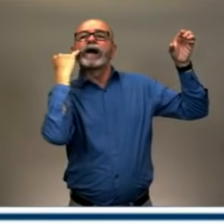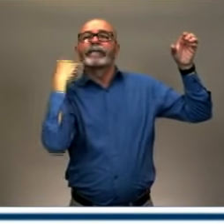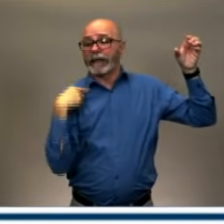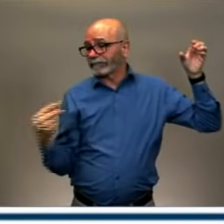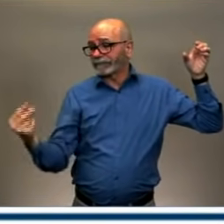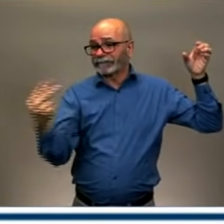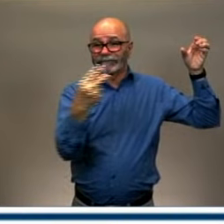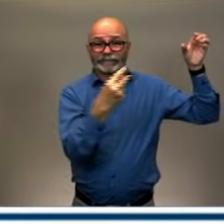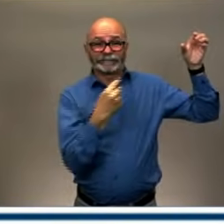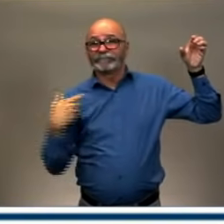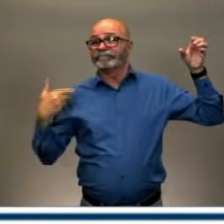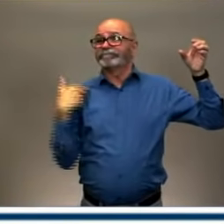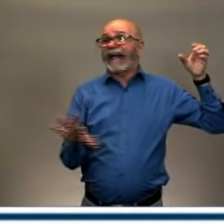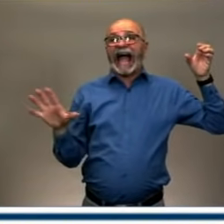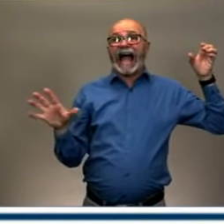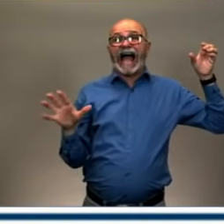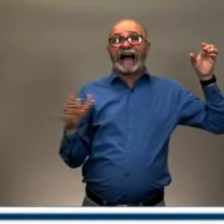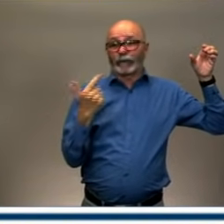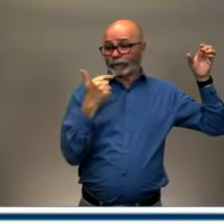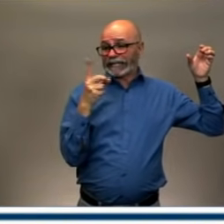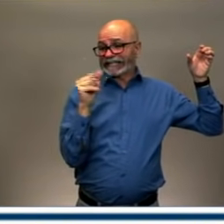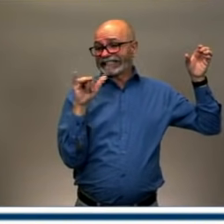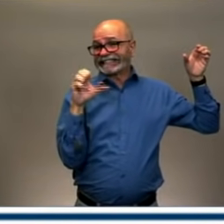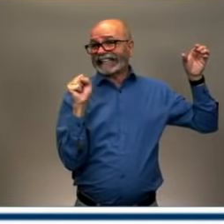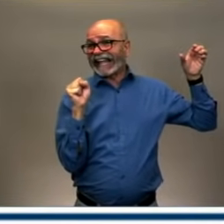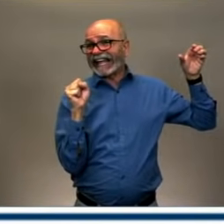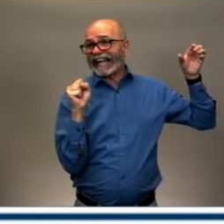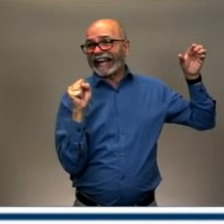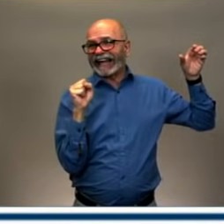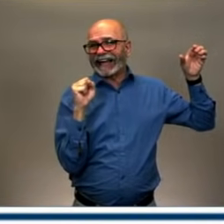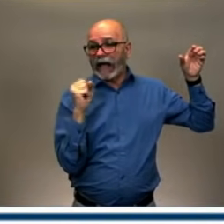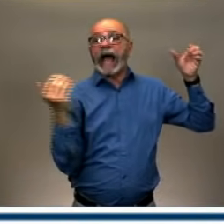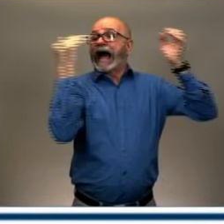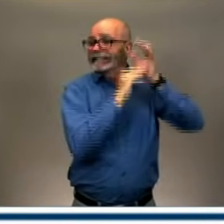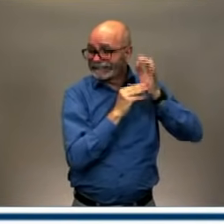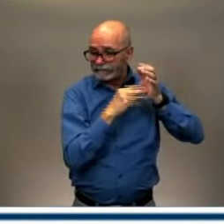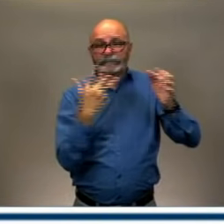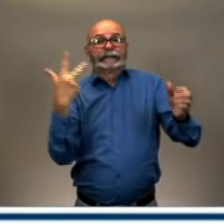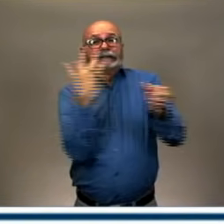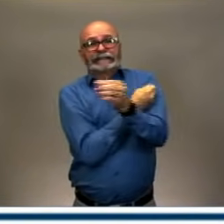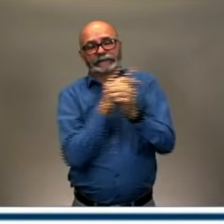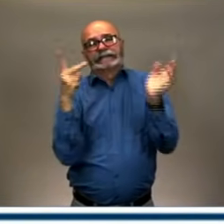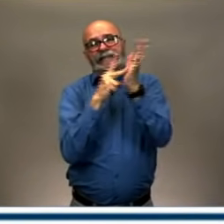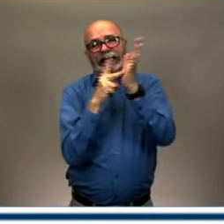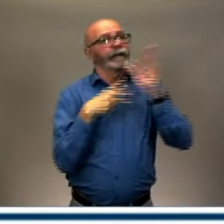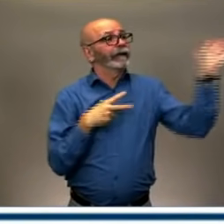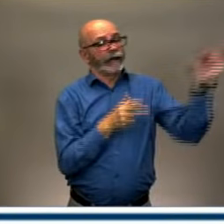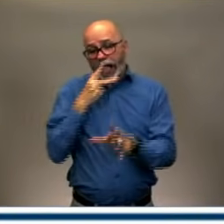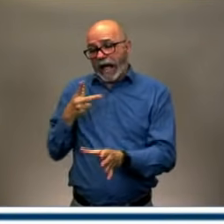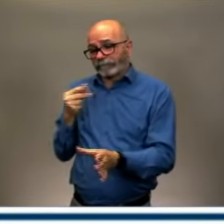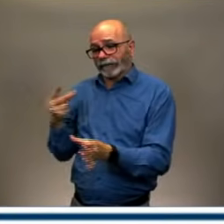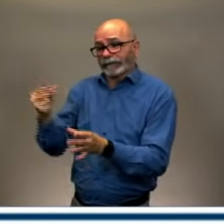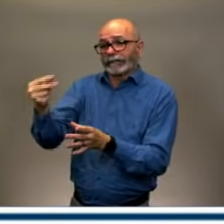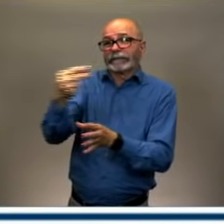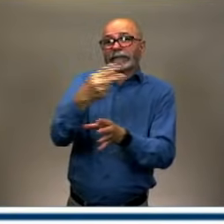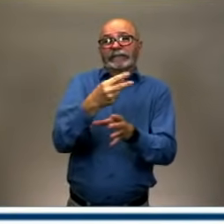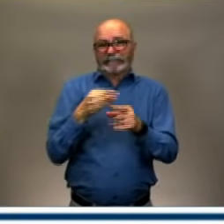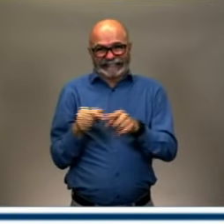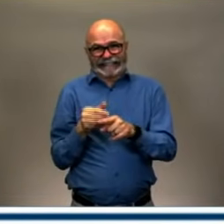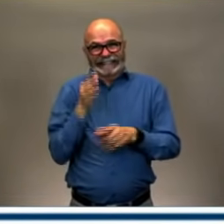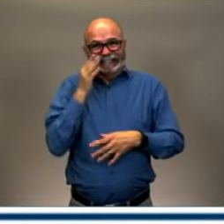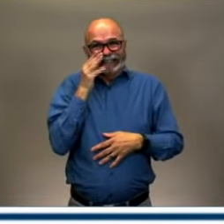to 28 day window period. That 21-day period starts on